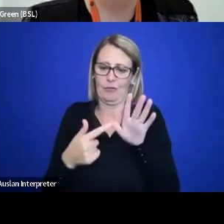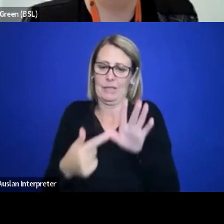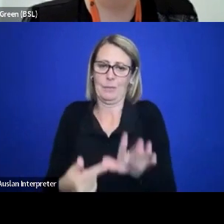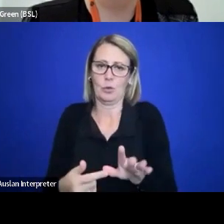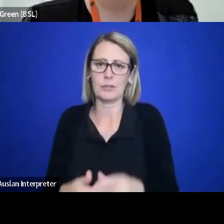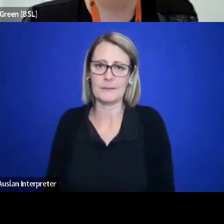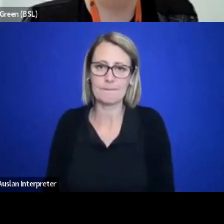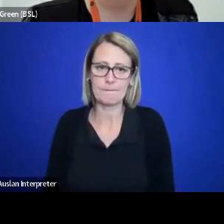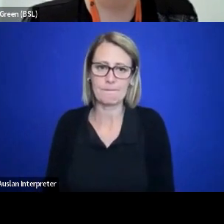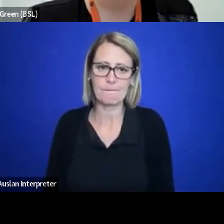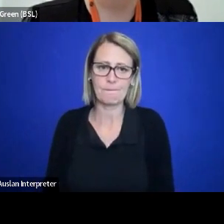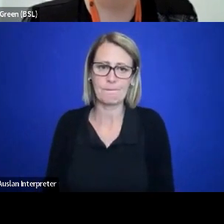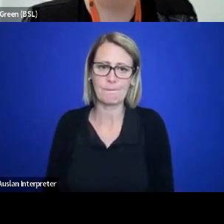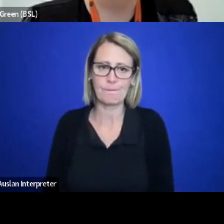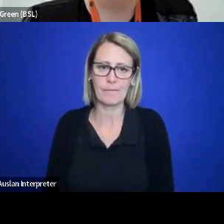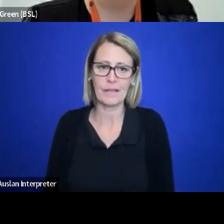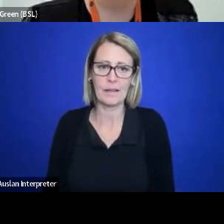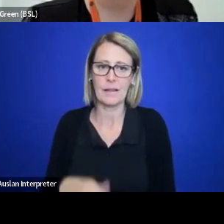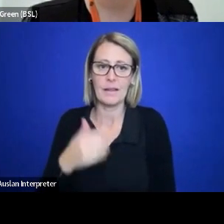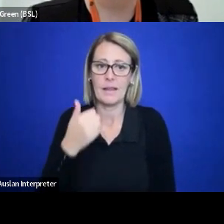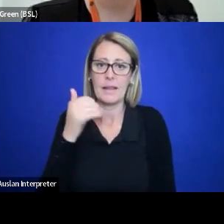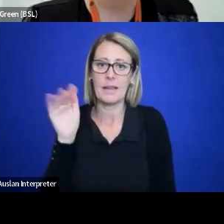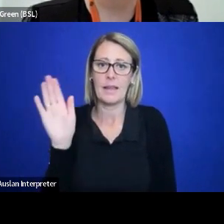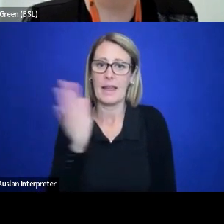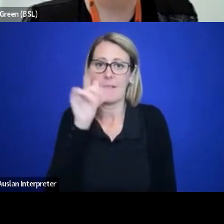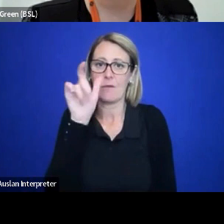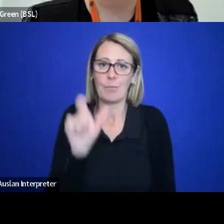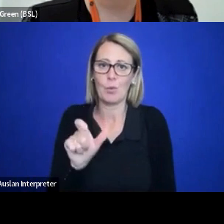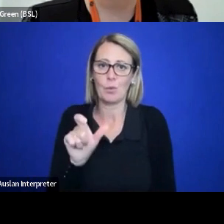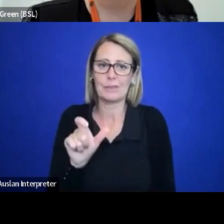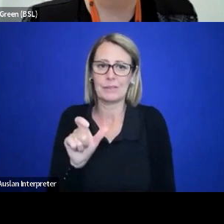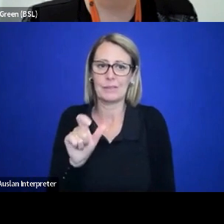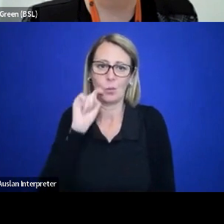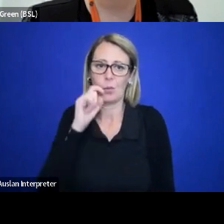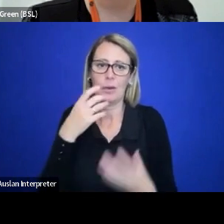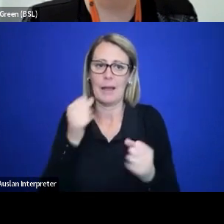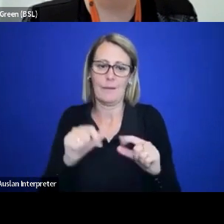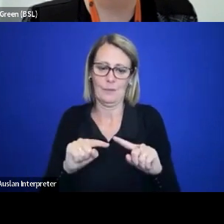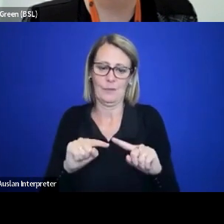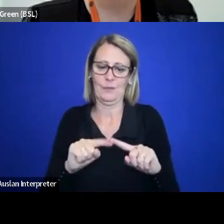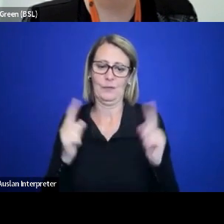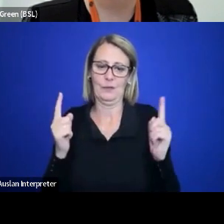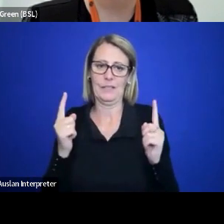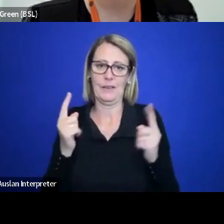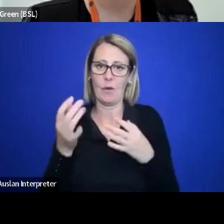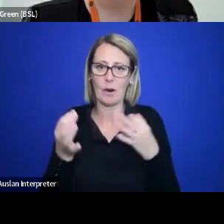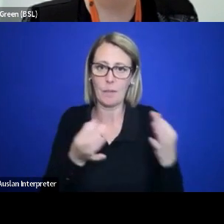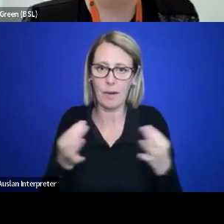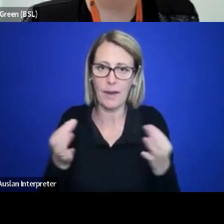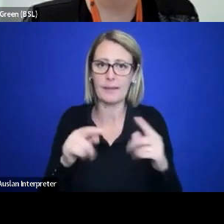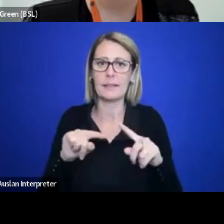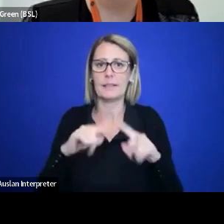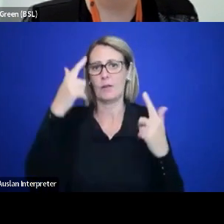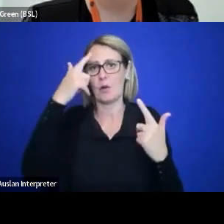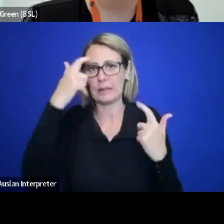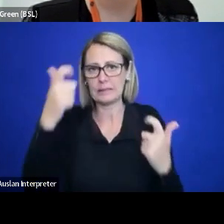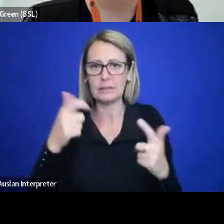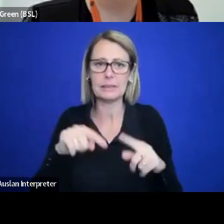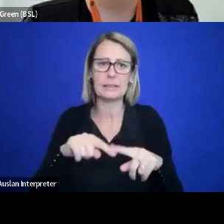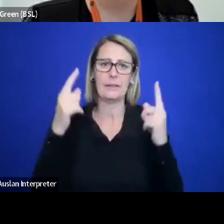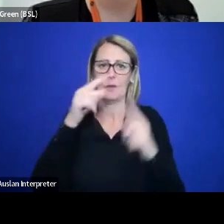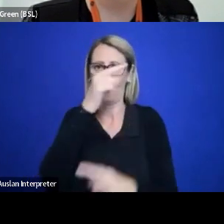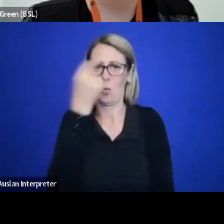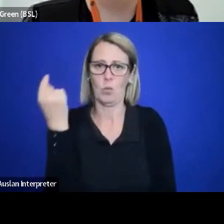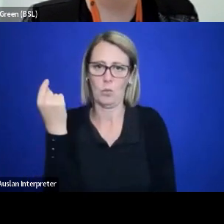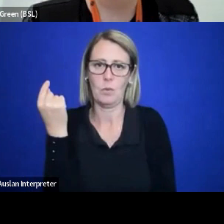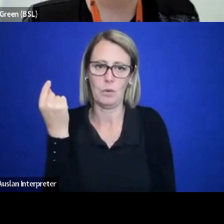So there is, everybody is going to have different plans and ideas and goals, and that means